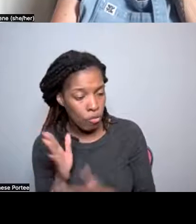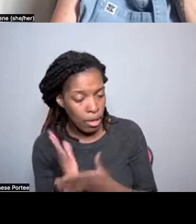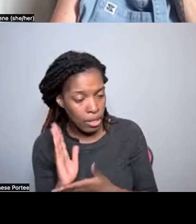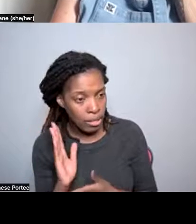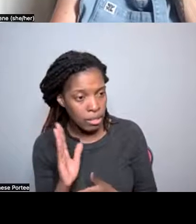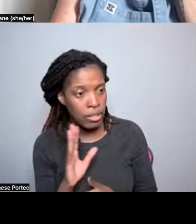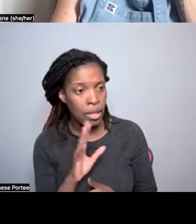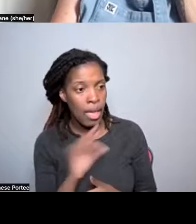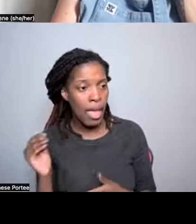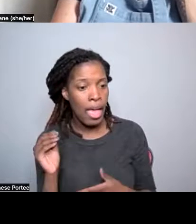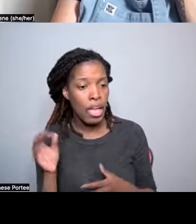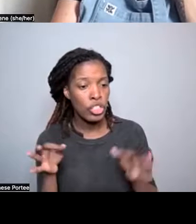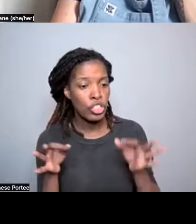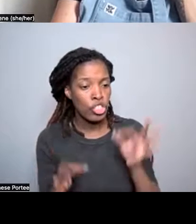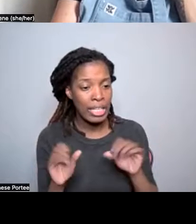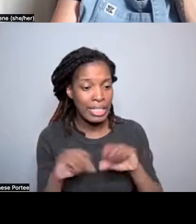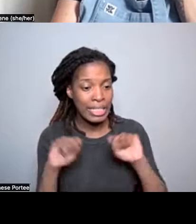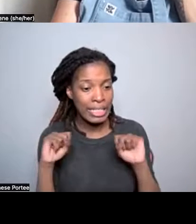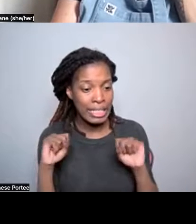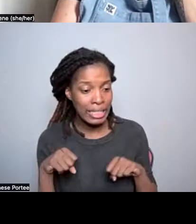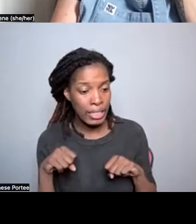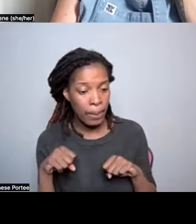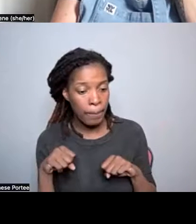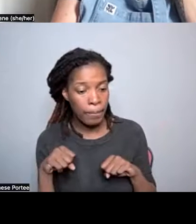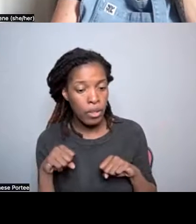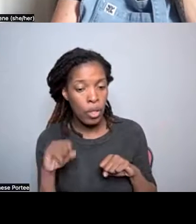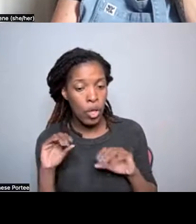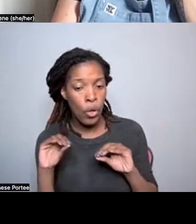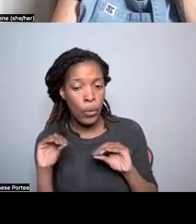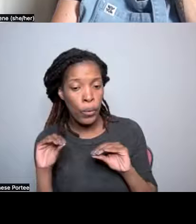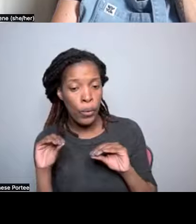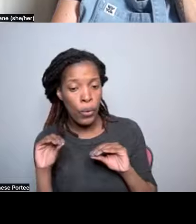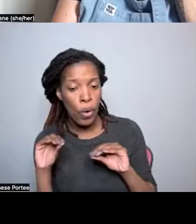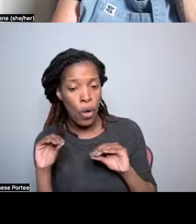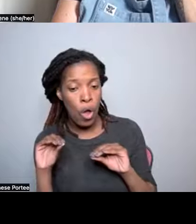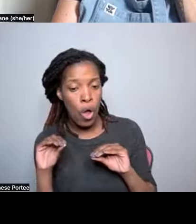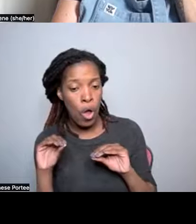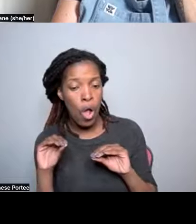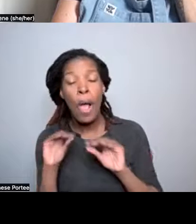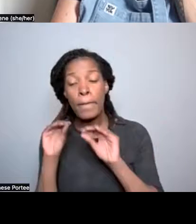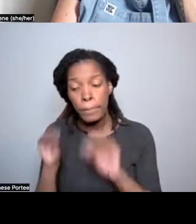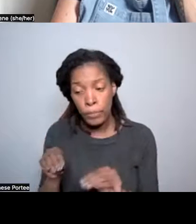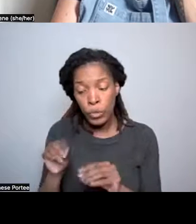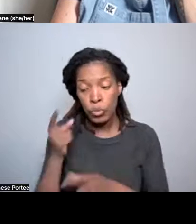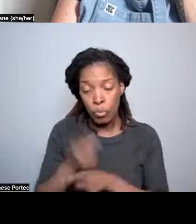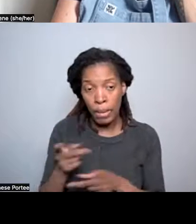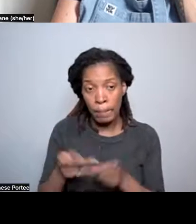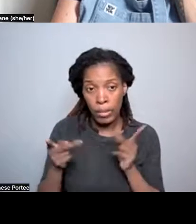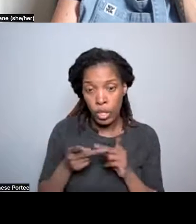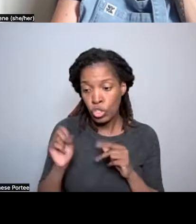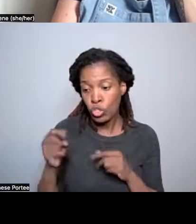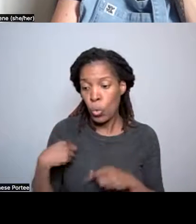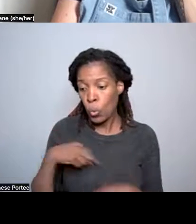the justice system are put in order so that we can all work and